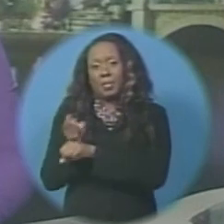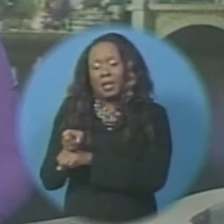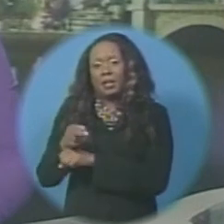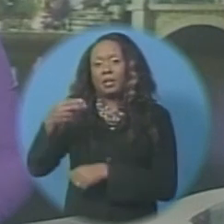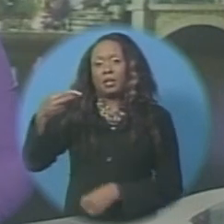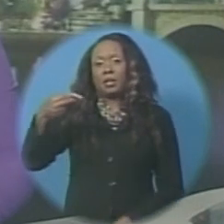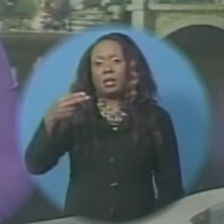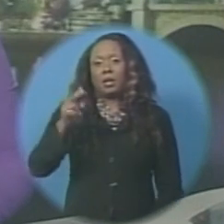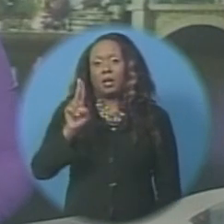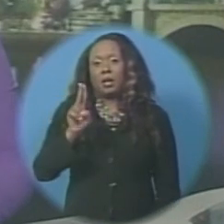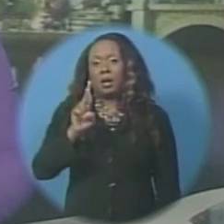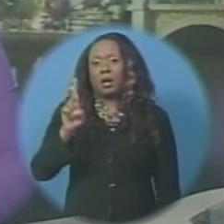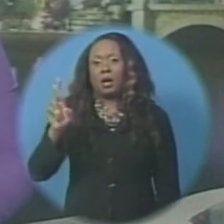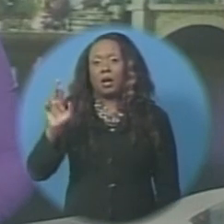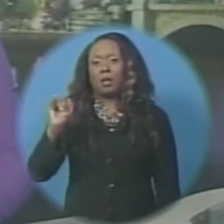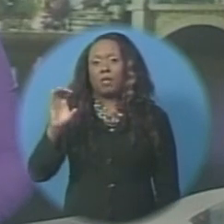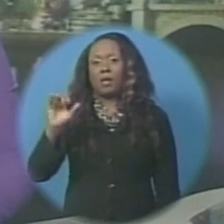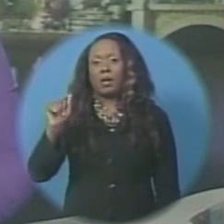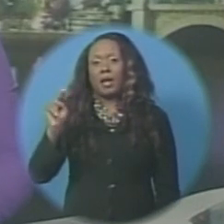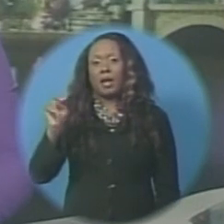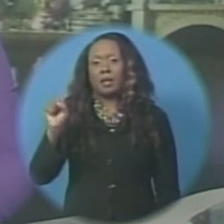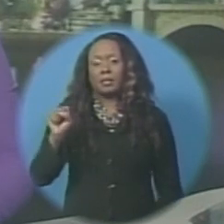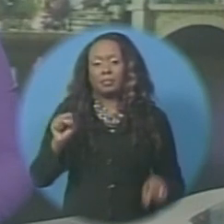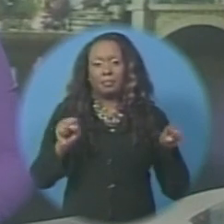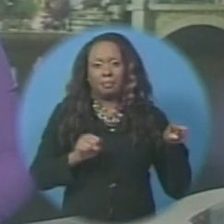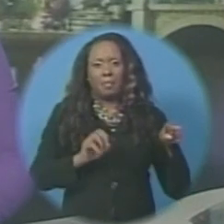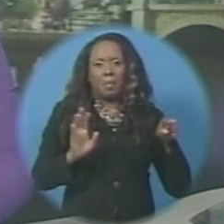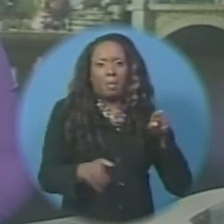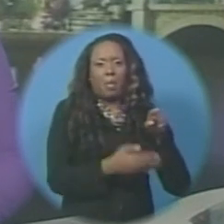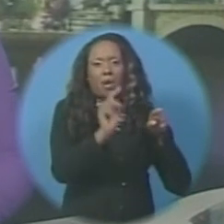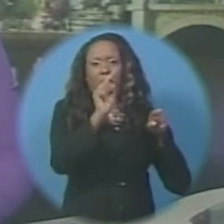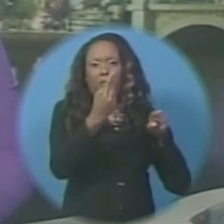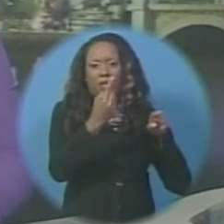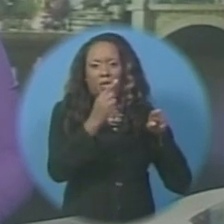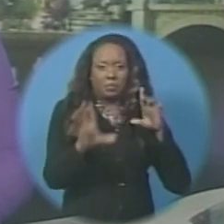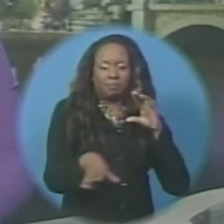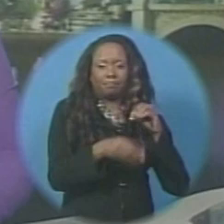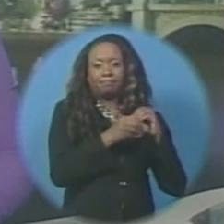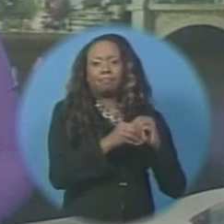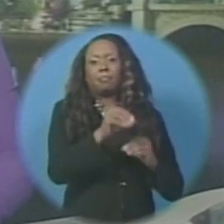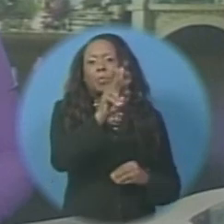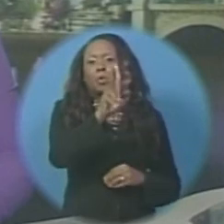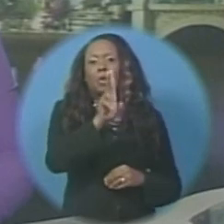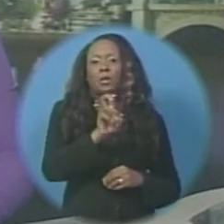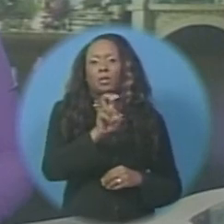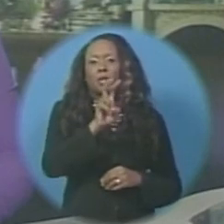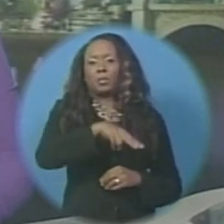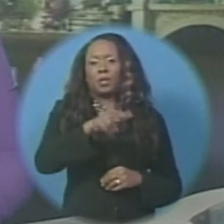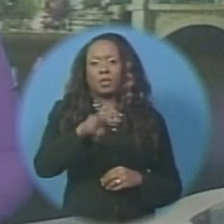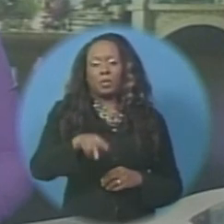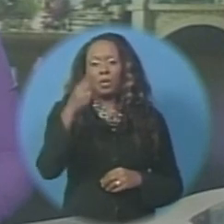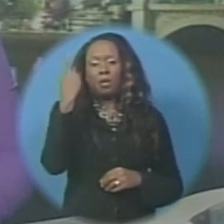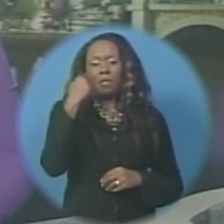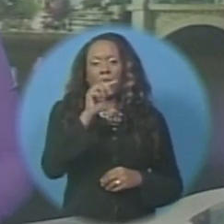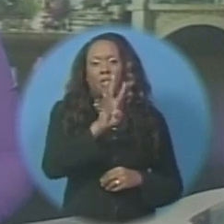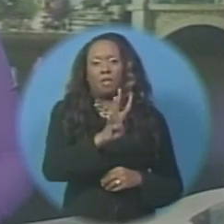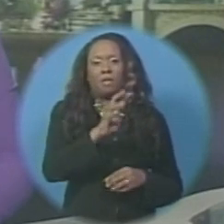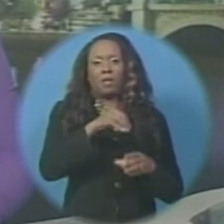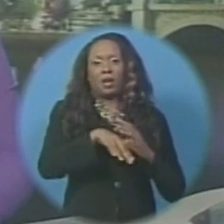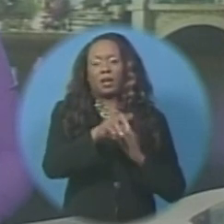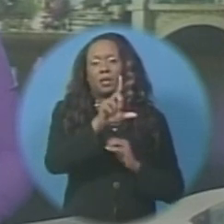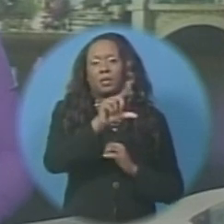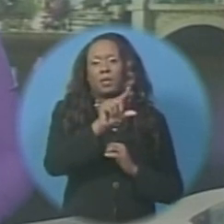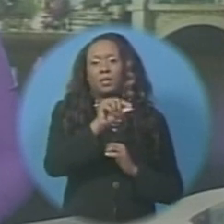wickets. Sent into bat, the Renegades posted the highest total in Big Bash history, scoring 222 for 4 in 20